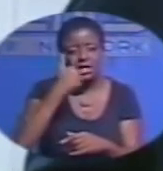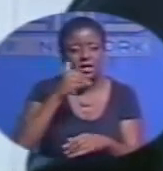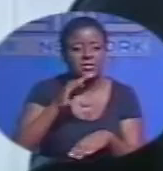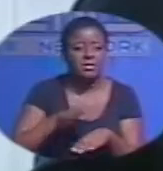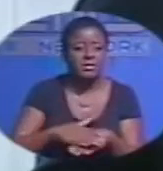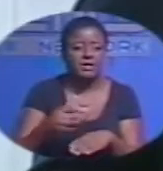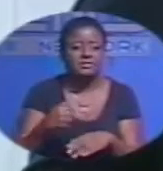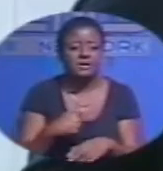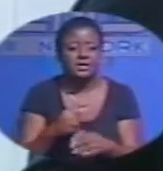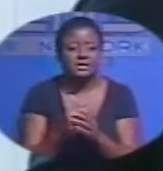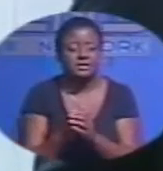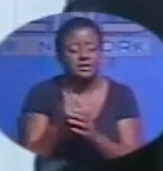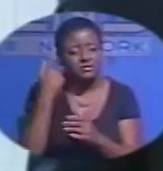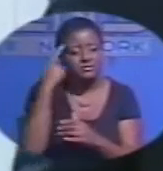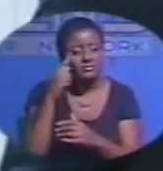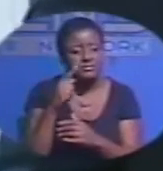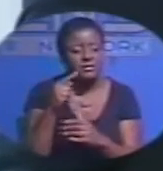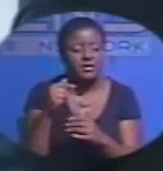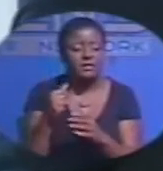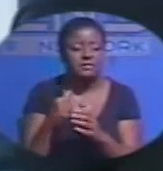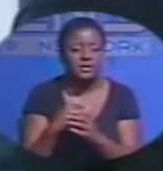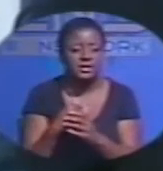And so, for me, this is personal.